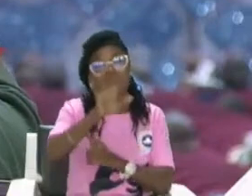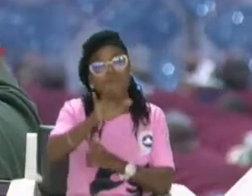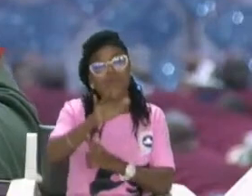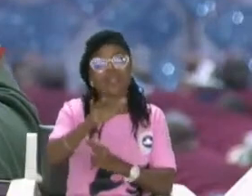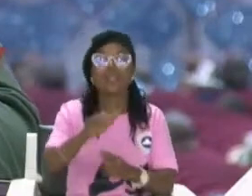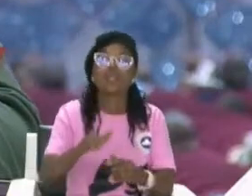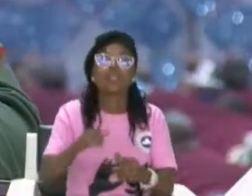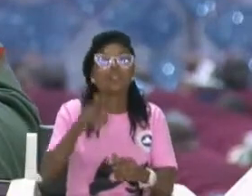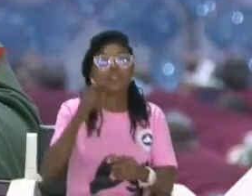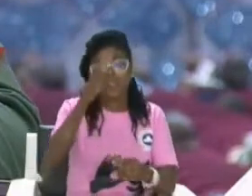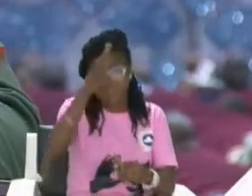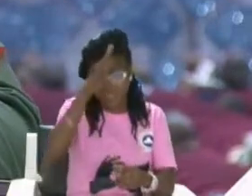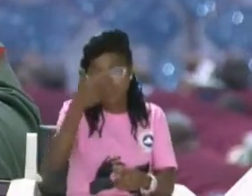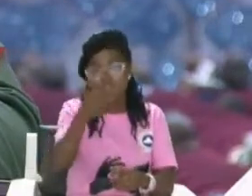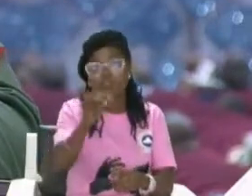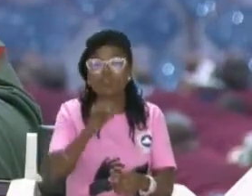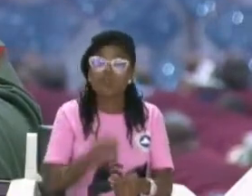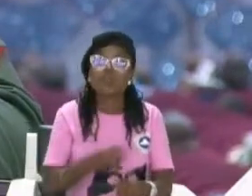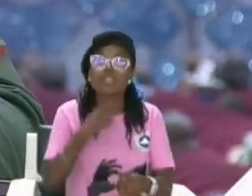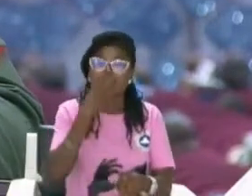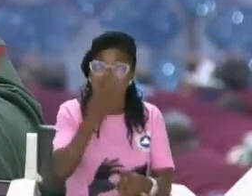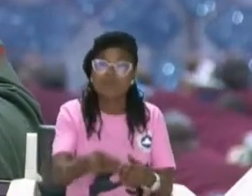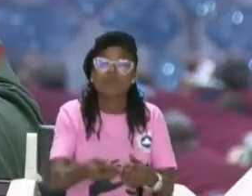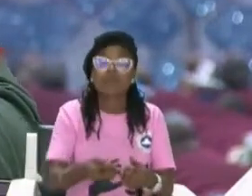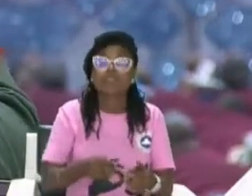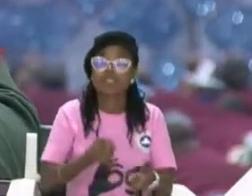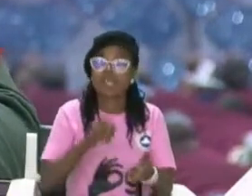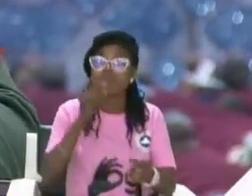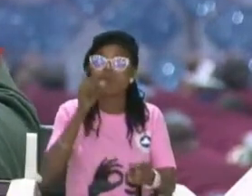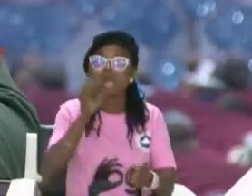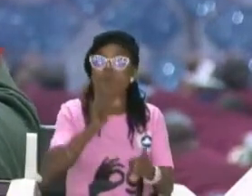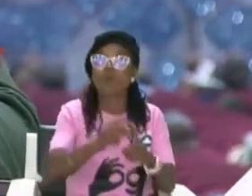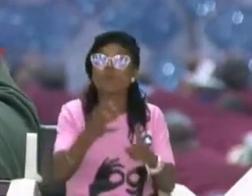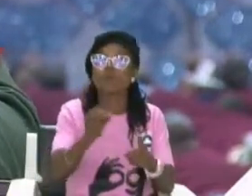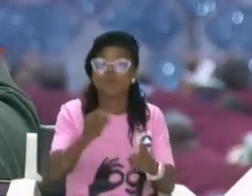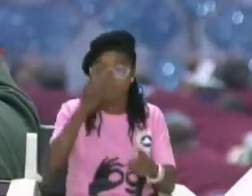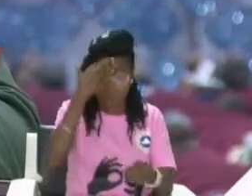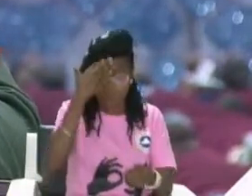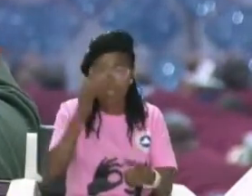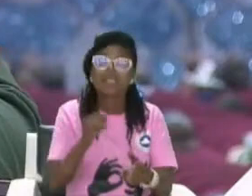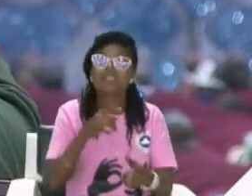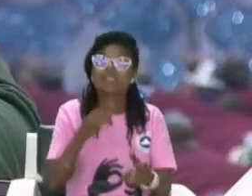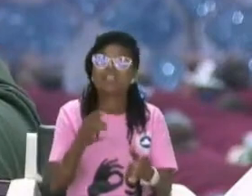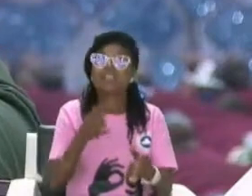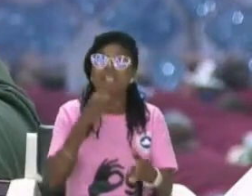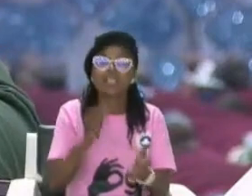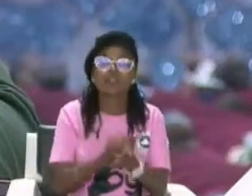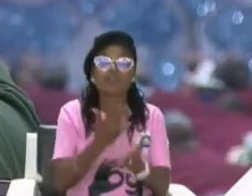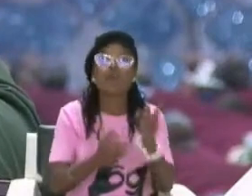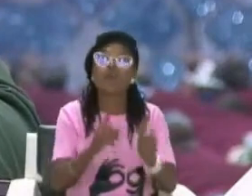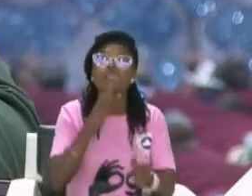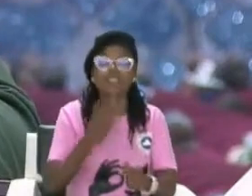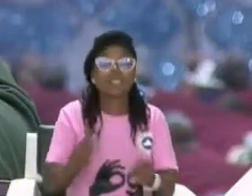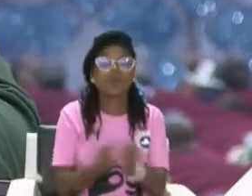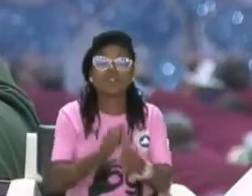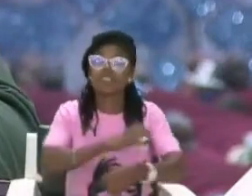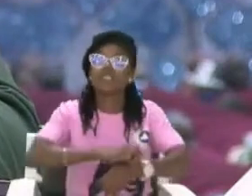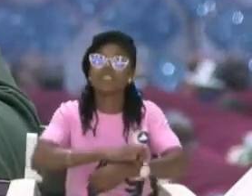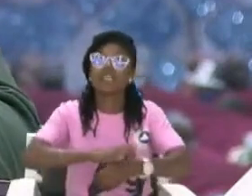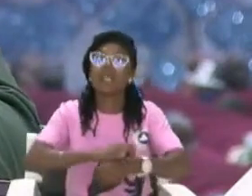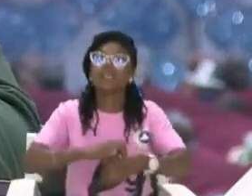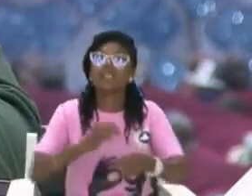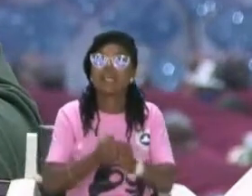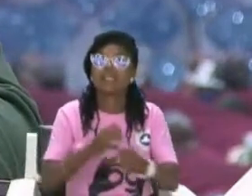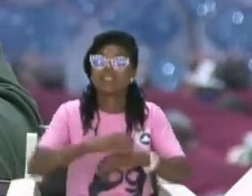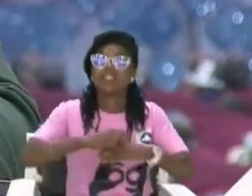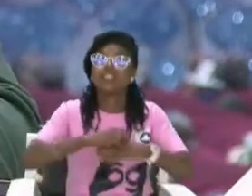Gio gave a word of knowledge that God said someone is here with itching and that the itching is gone.